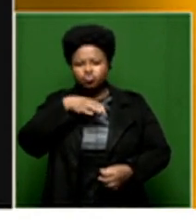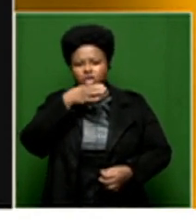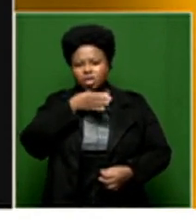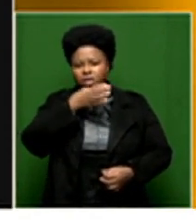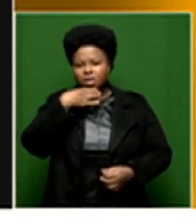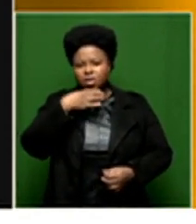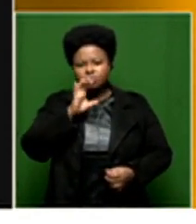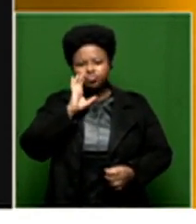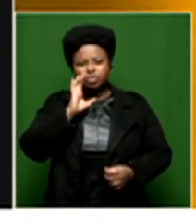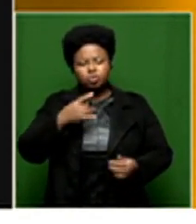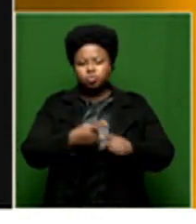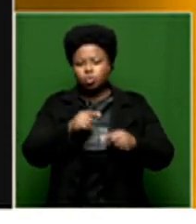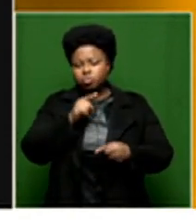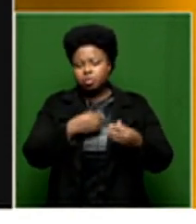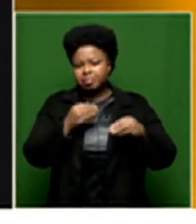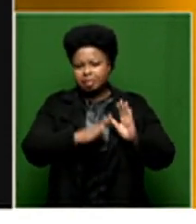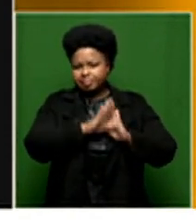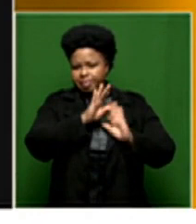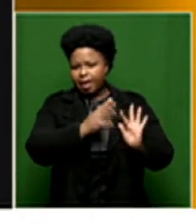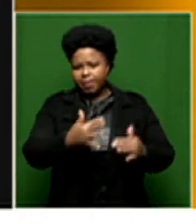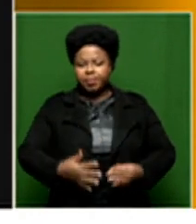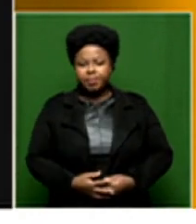this has assisted in making your business a success?